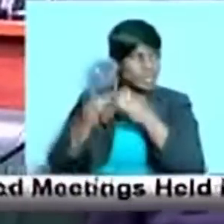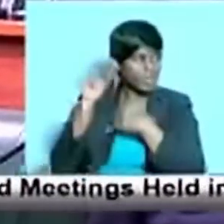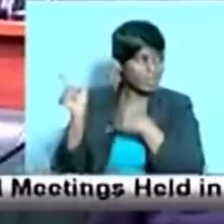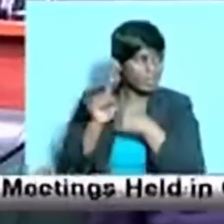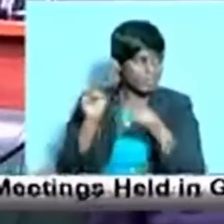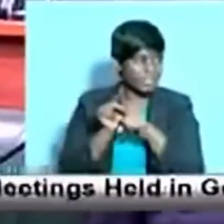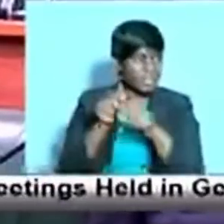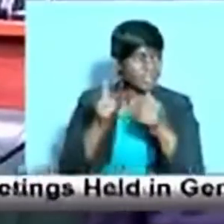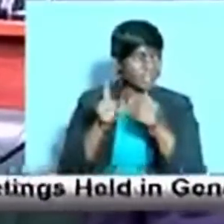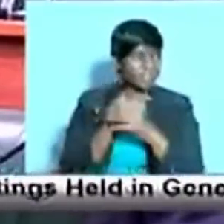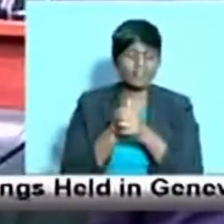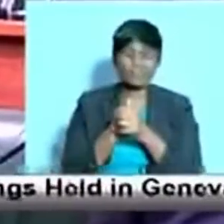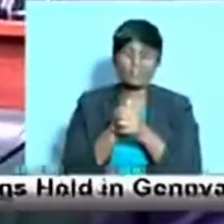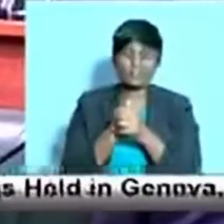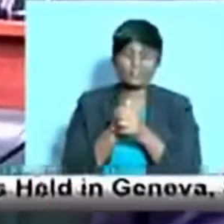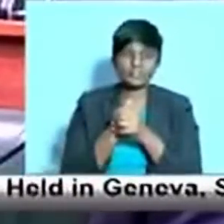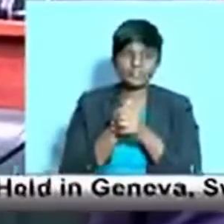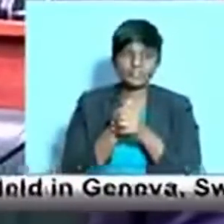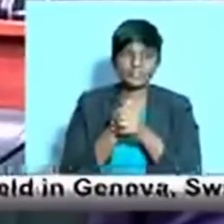it takes,